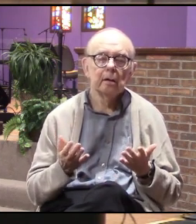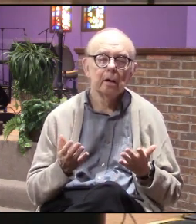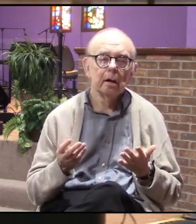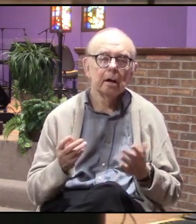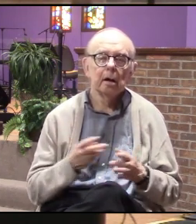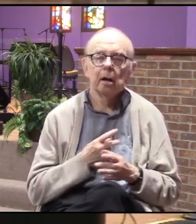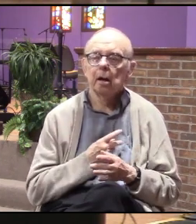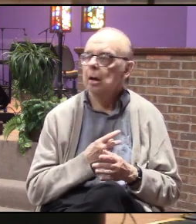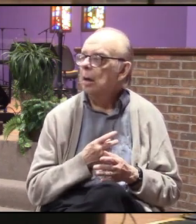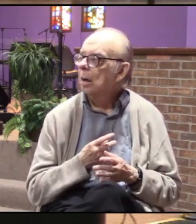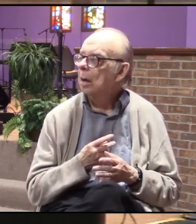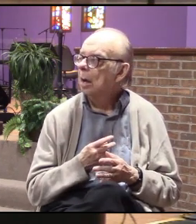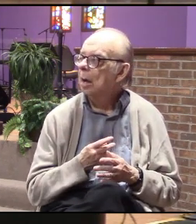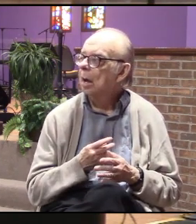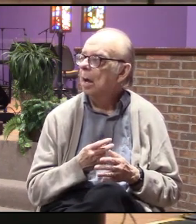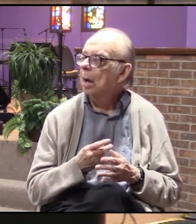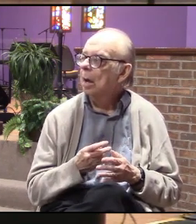lambs.